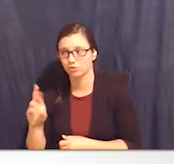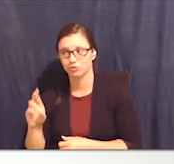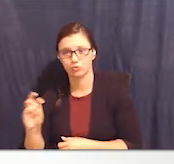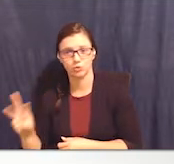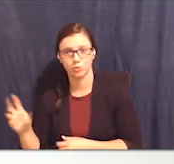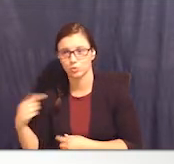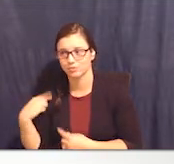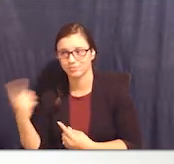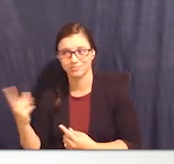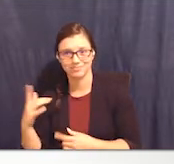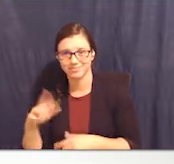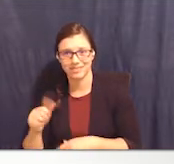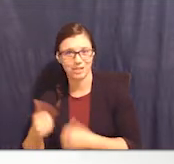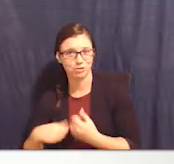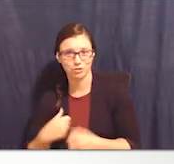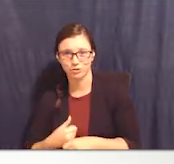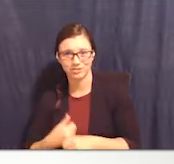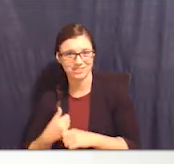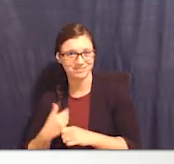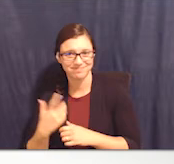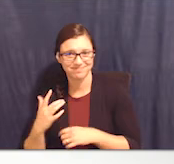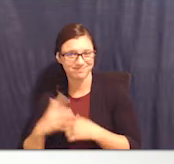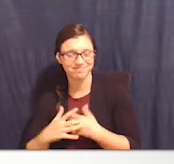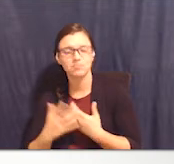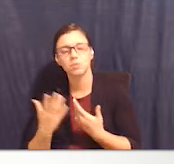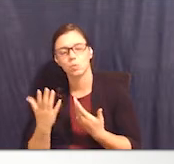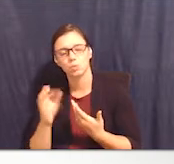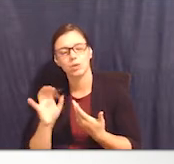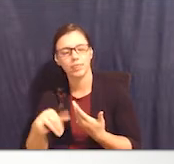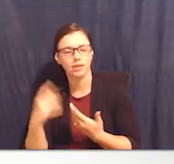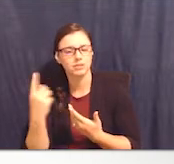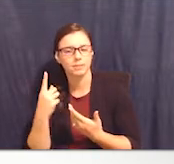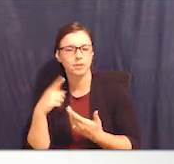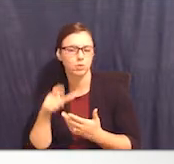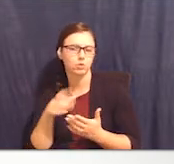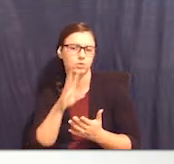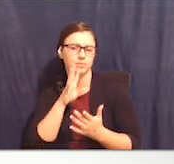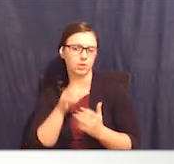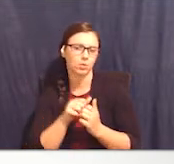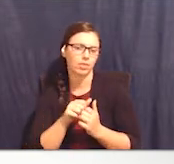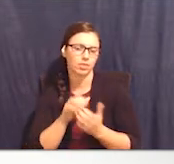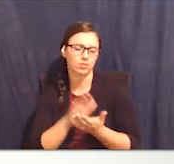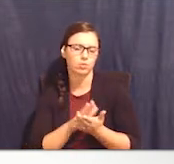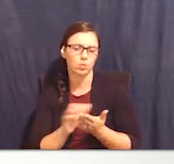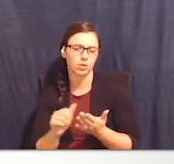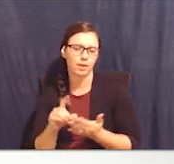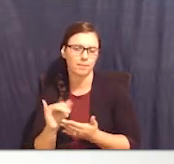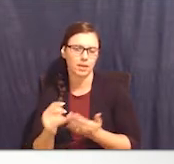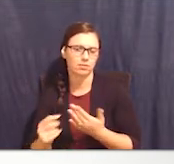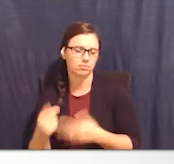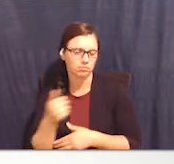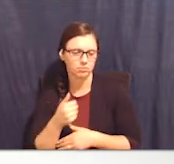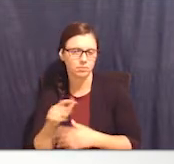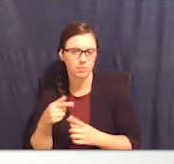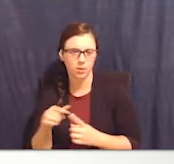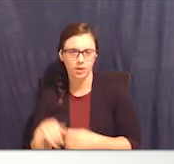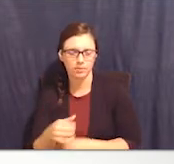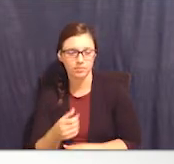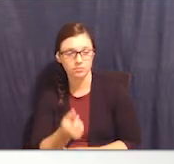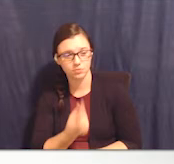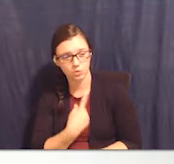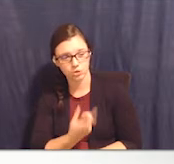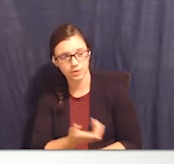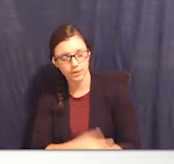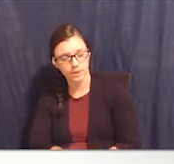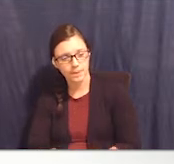like what you said, for one, if your school happens to have a longer lunch where they allow for extracurriculars to meet, then that works.